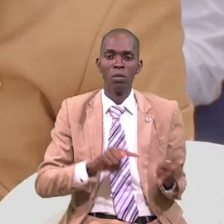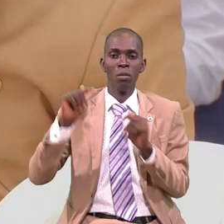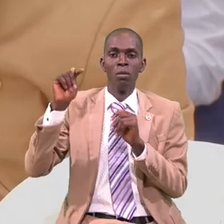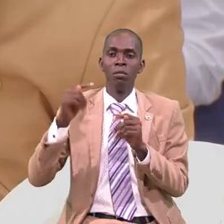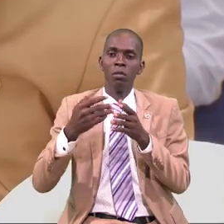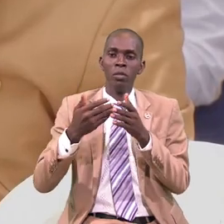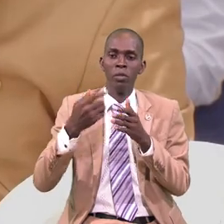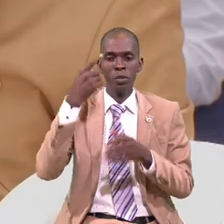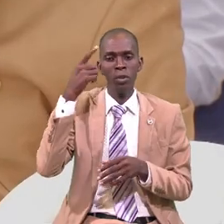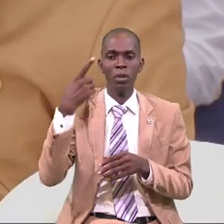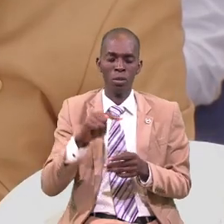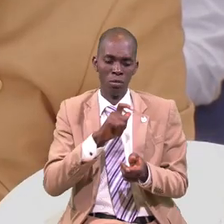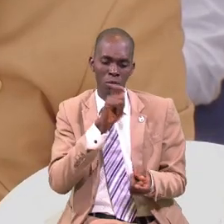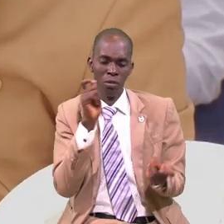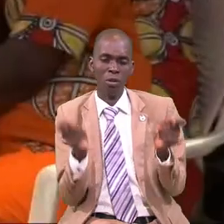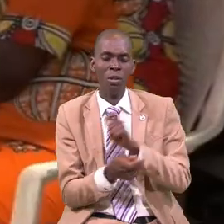transformed.